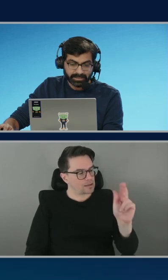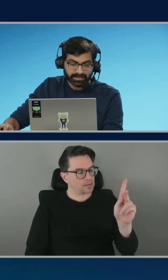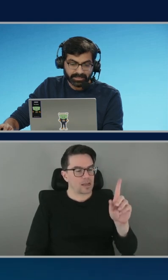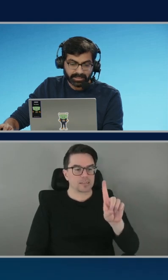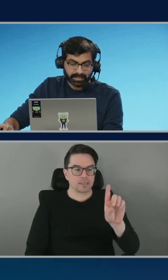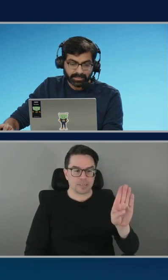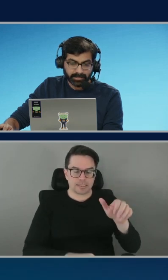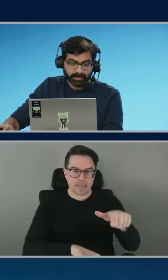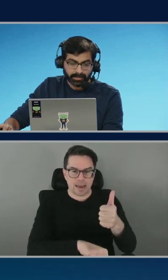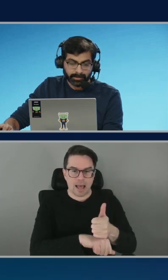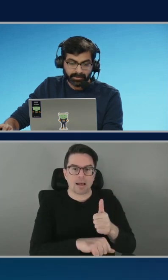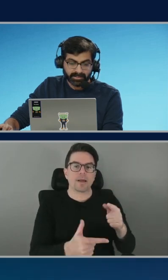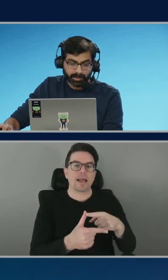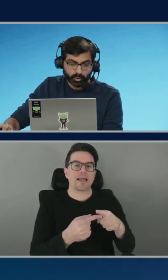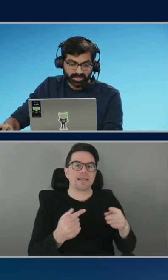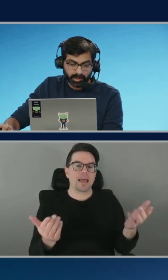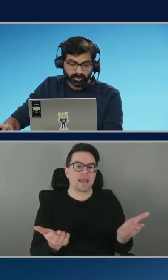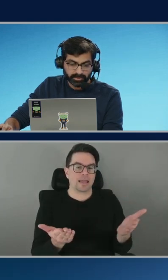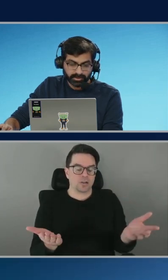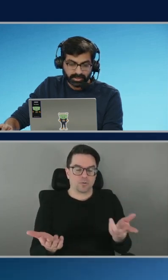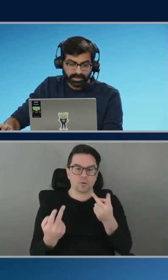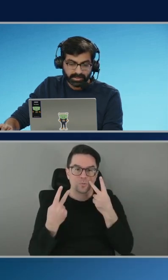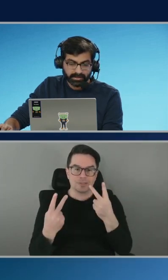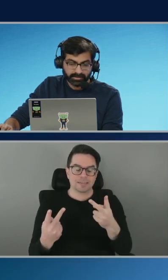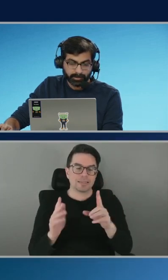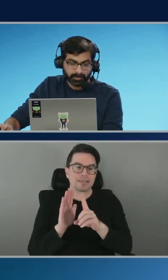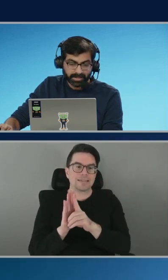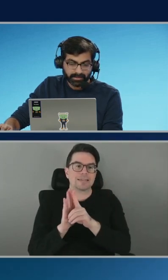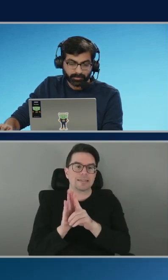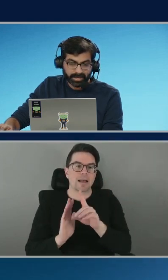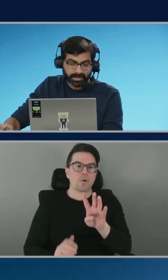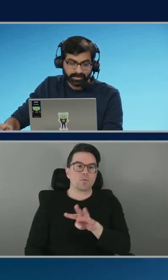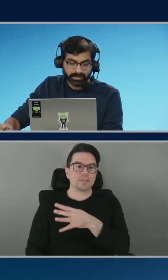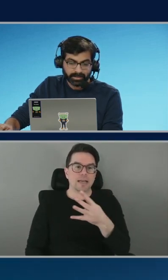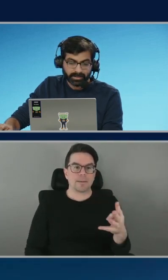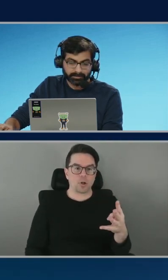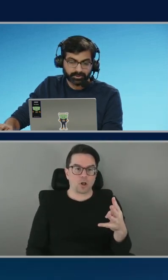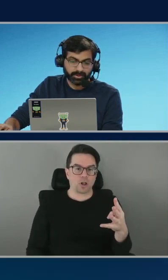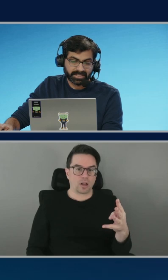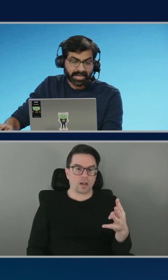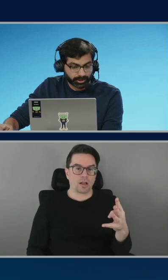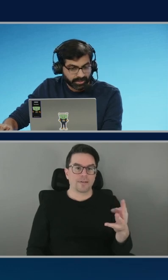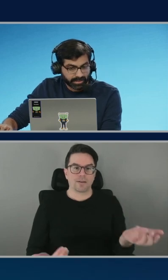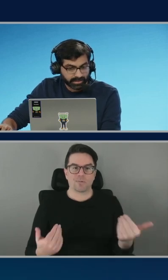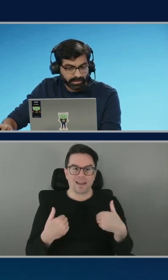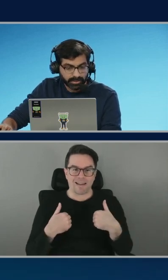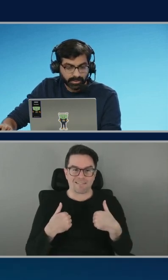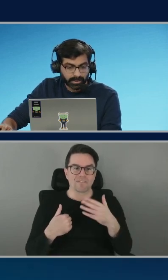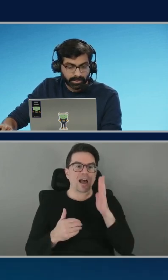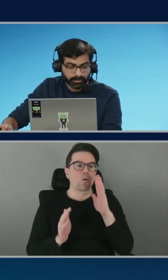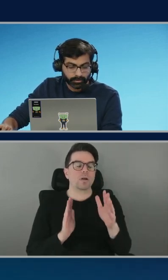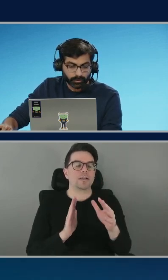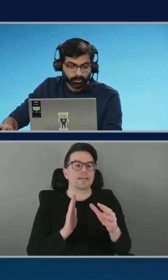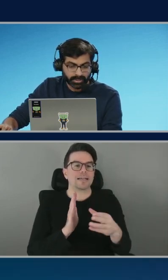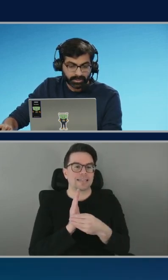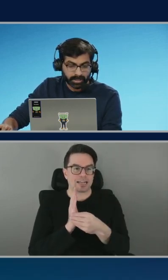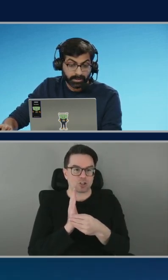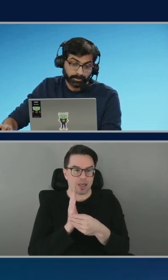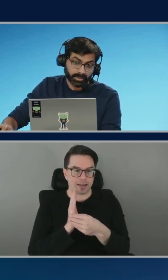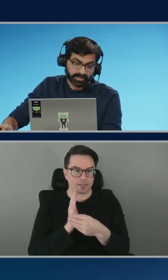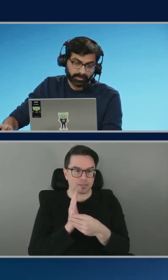you'll basically see the demo table bucket that we had. I'm just going to attach that